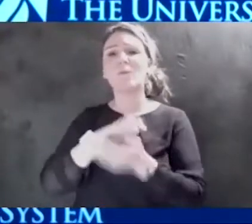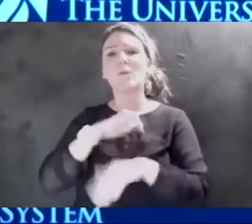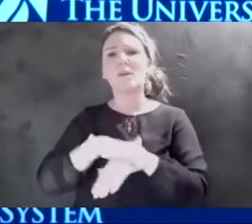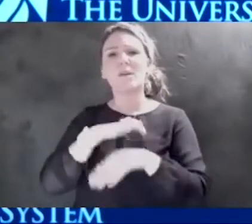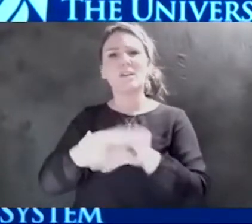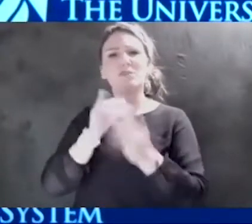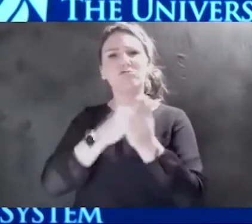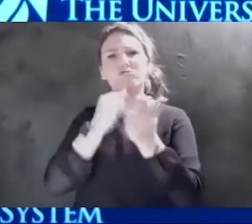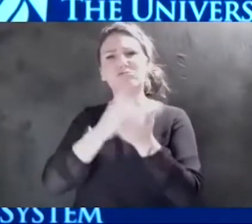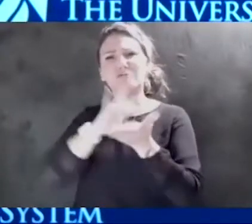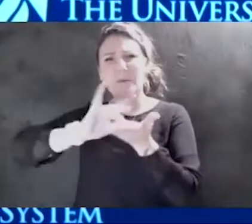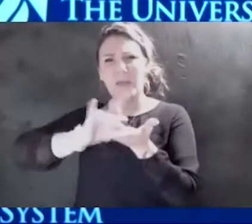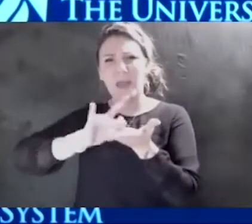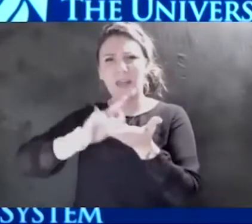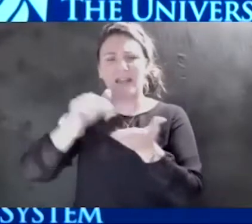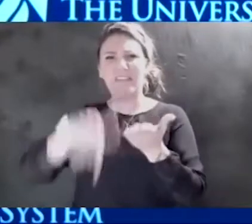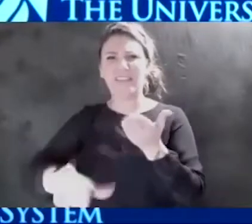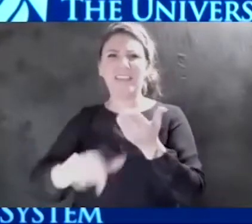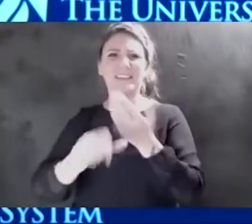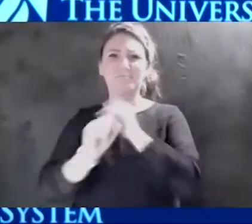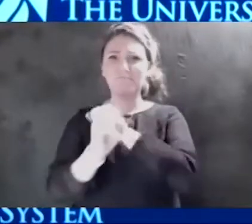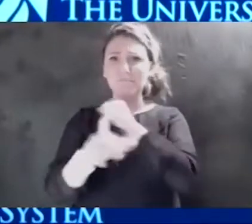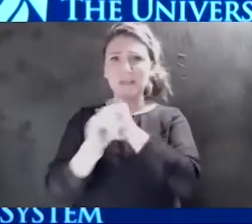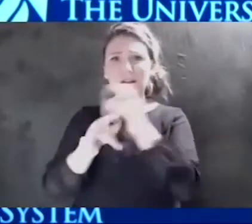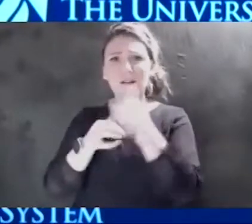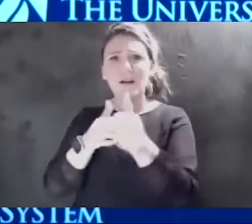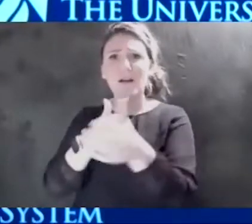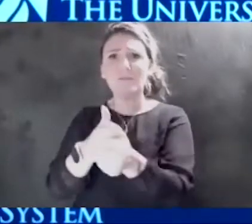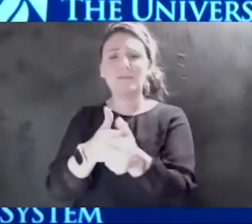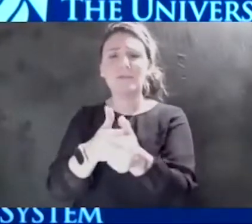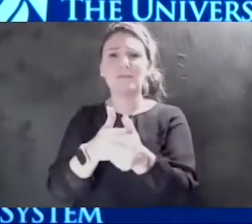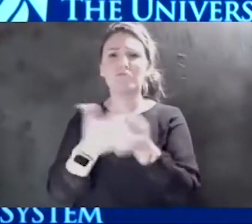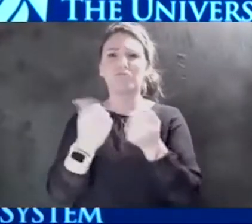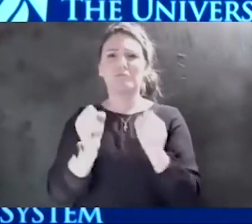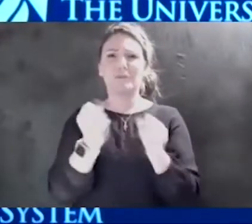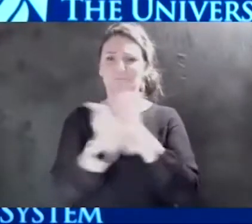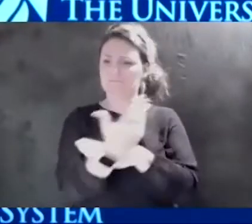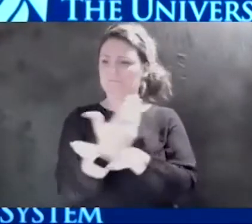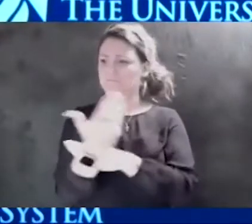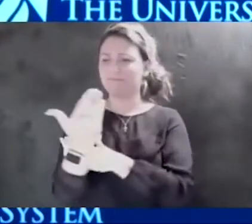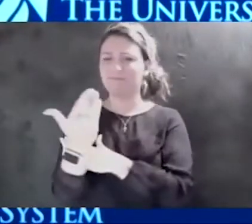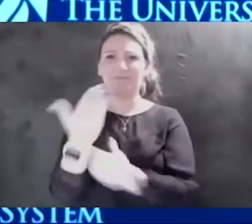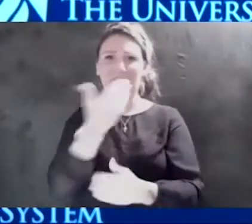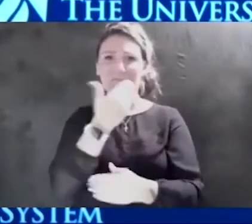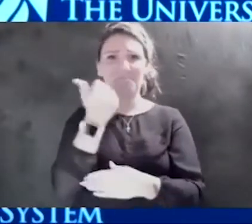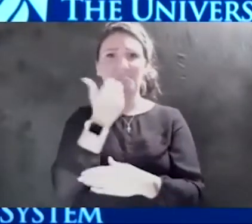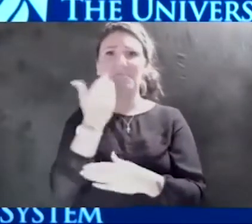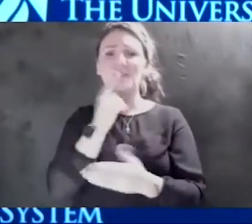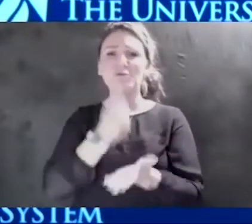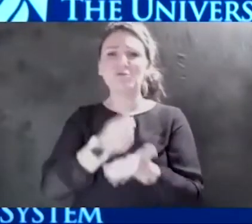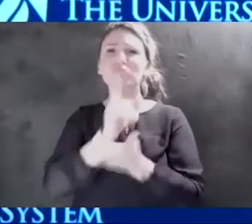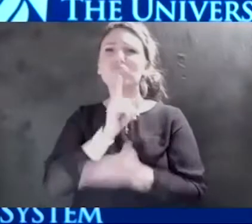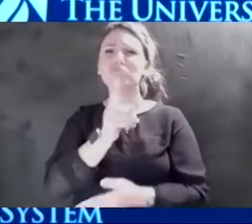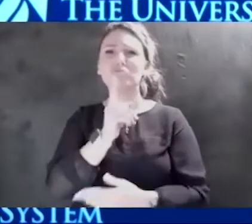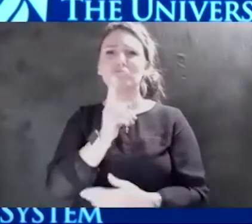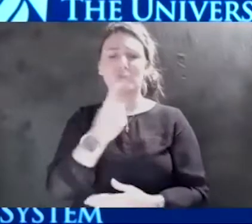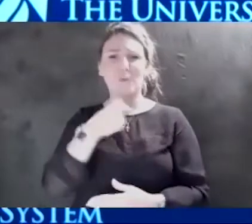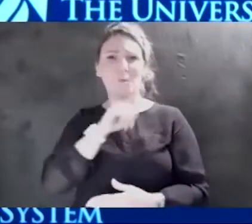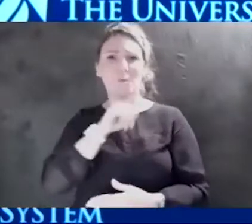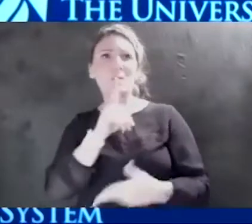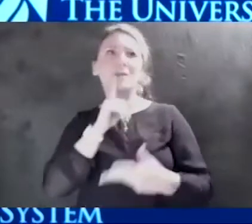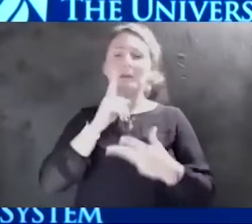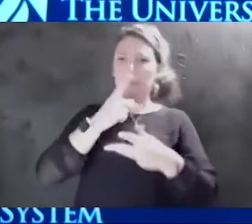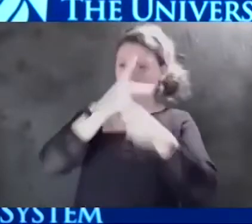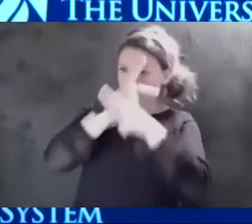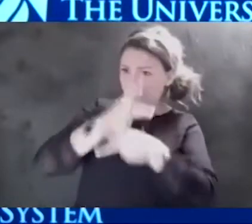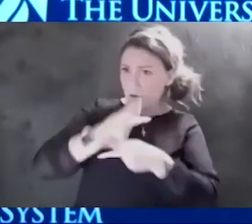media update, where we try every morning to just tell you the best truth that we know at that moment. And yeah, we've been building the airplane while we fly it,